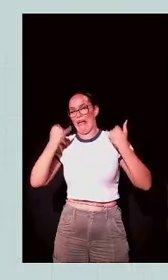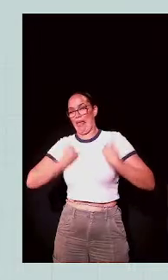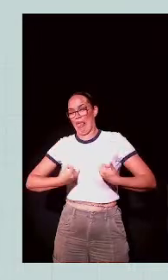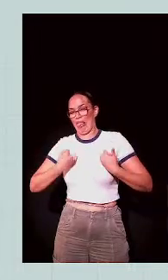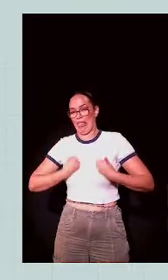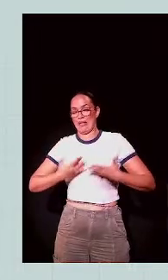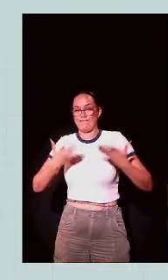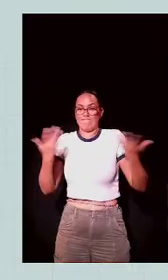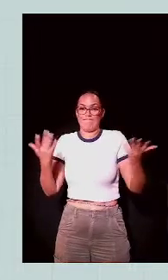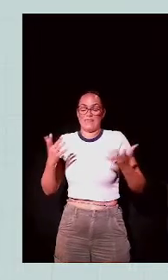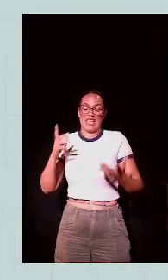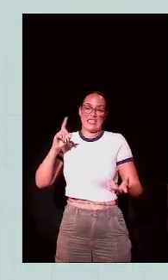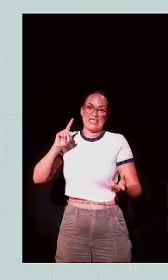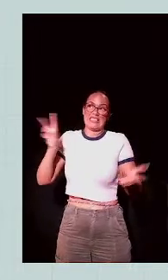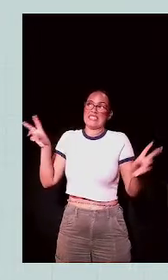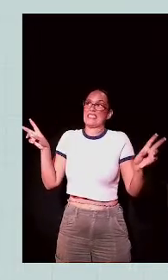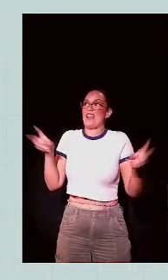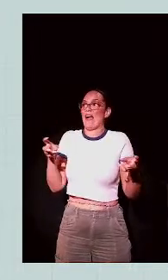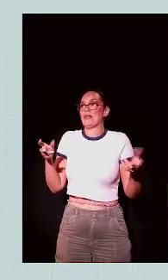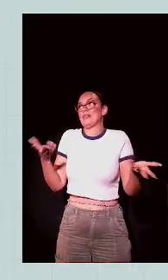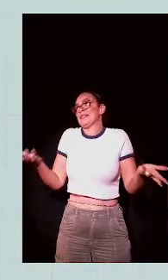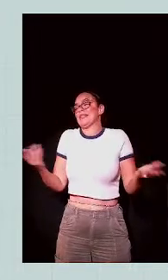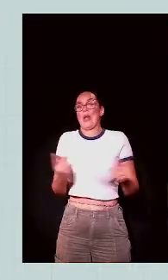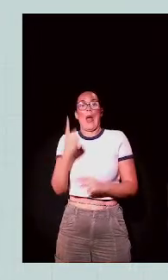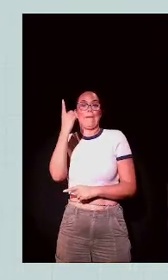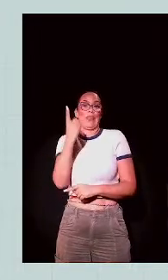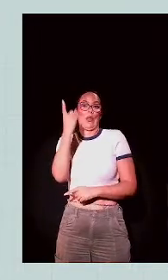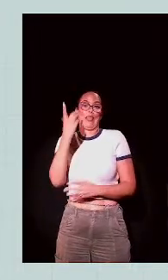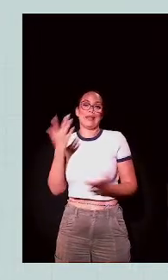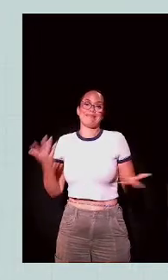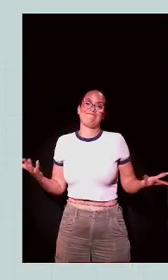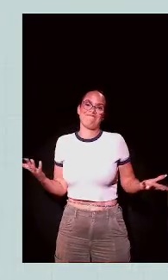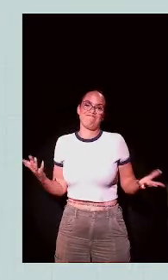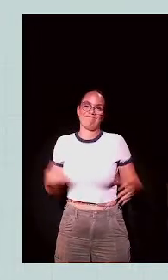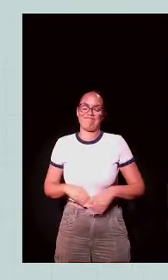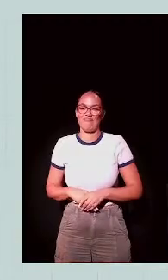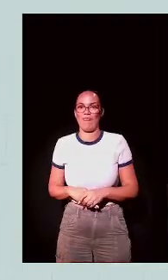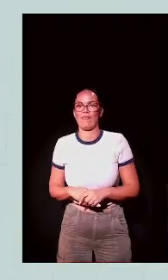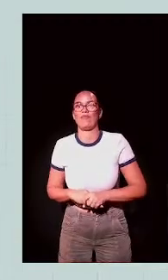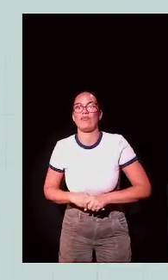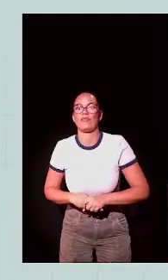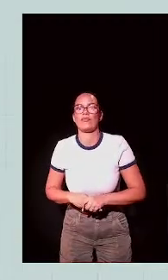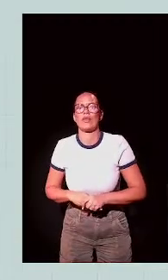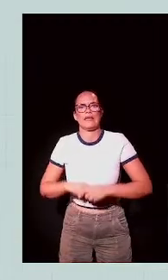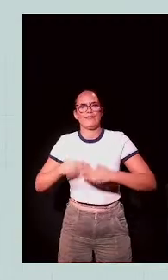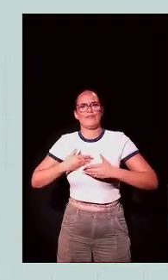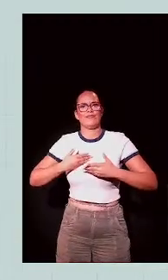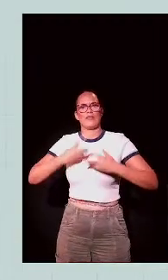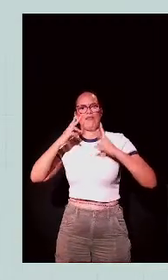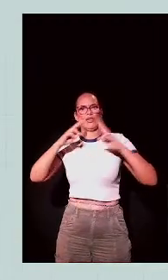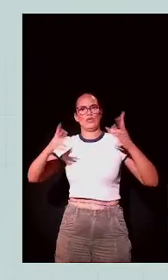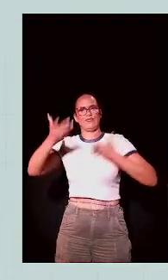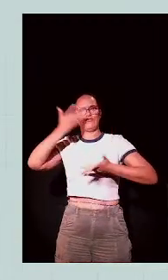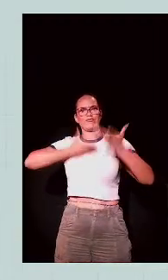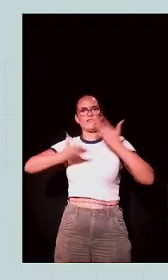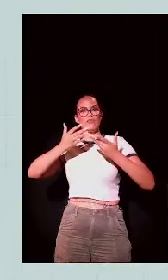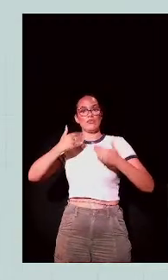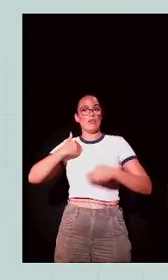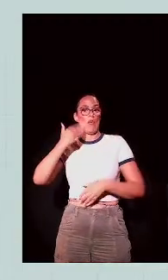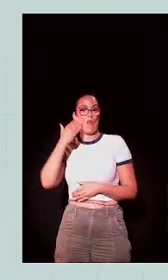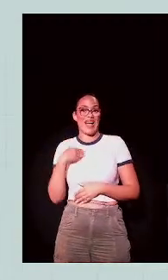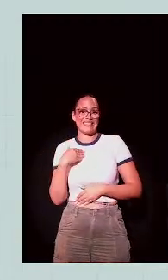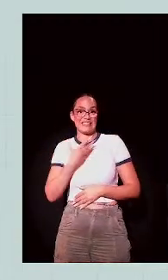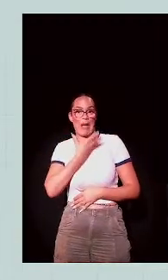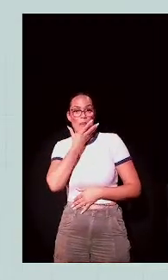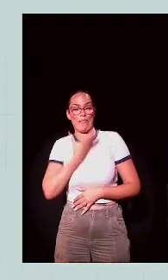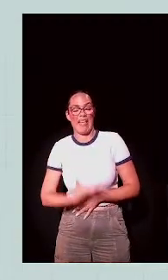the Midlands rather than some more glamorous location. I'm a white, bearded,